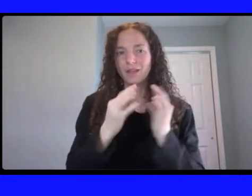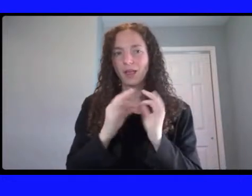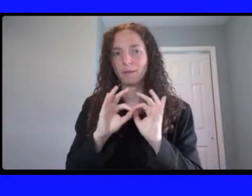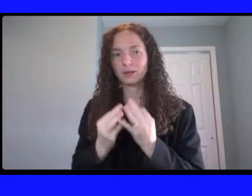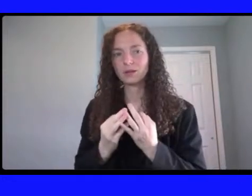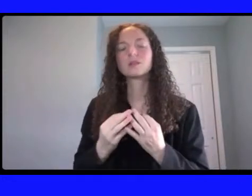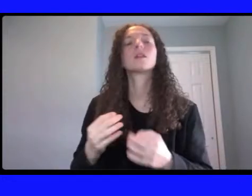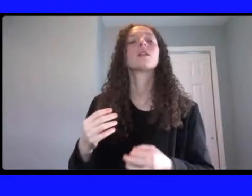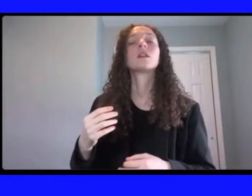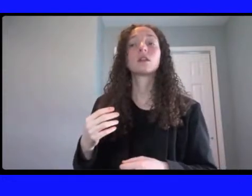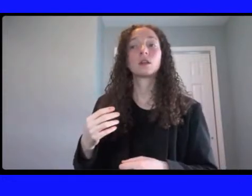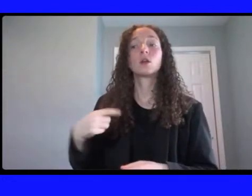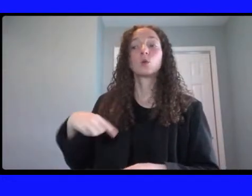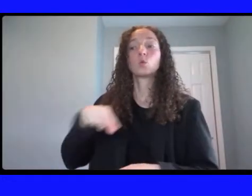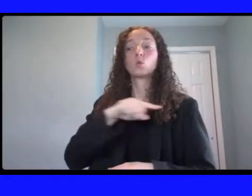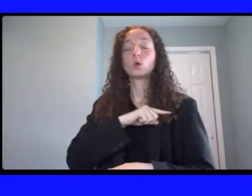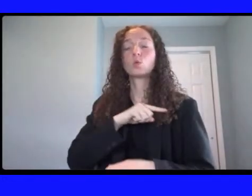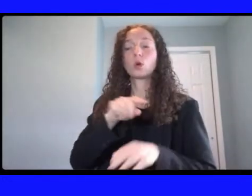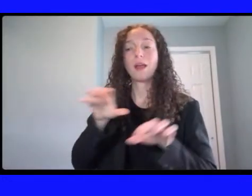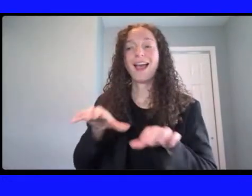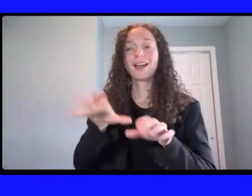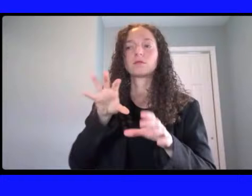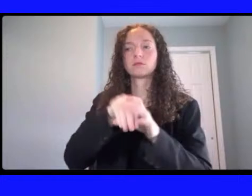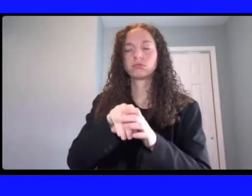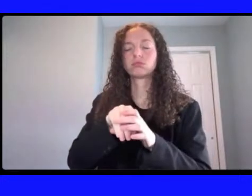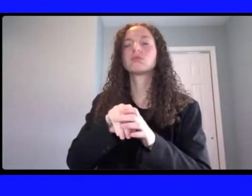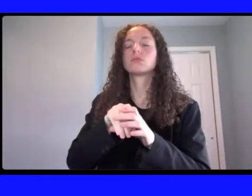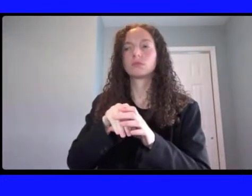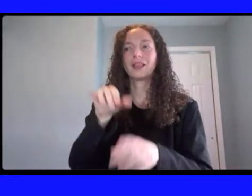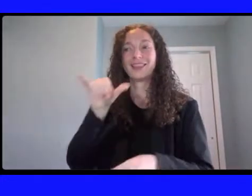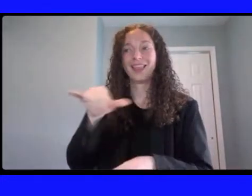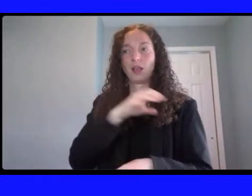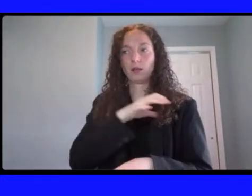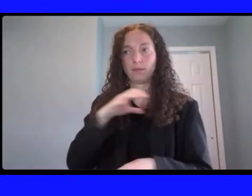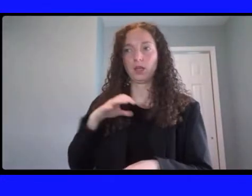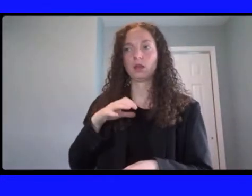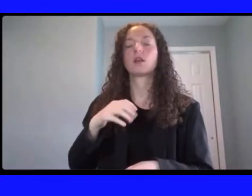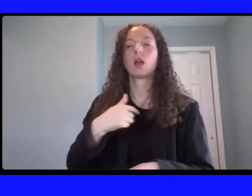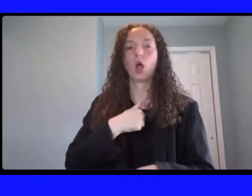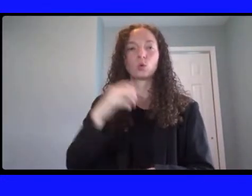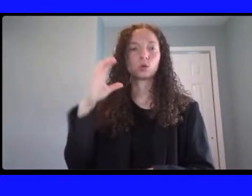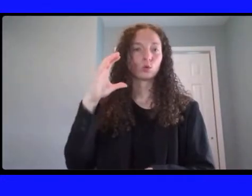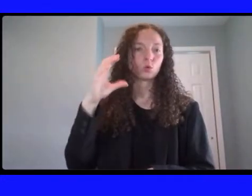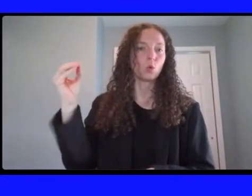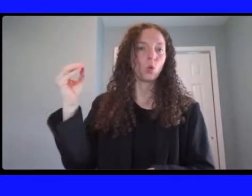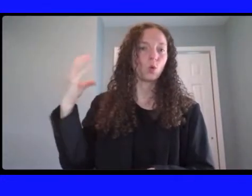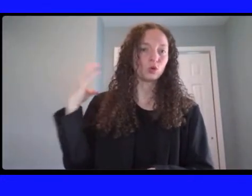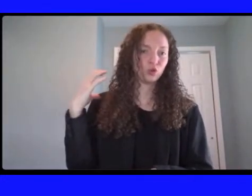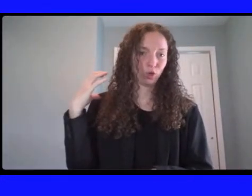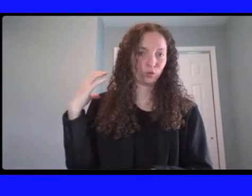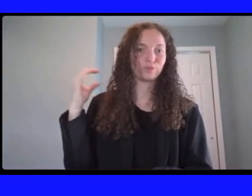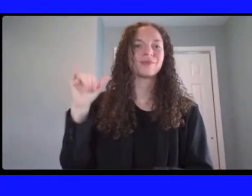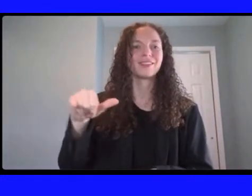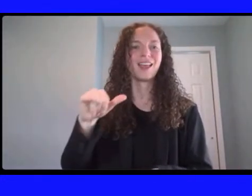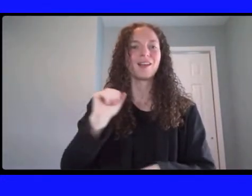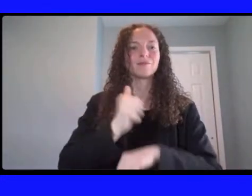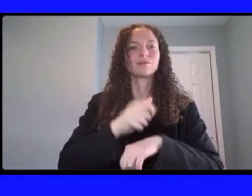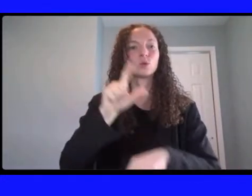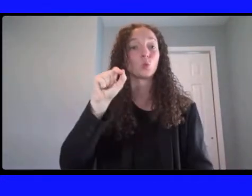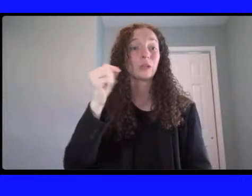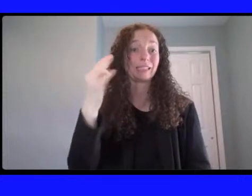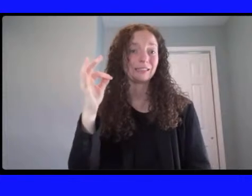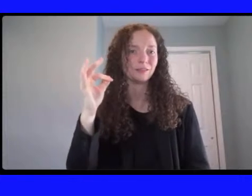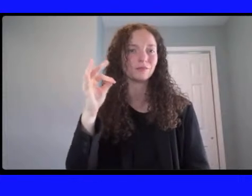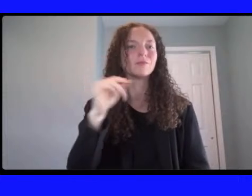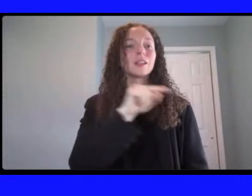the catalyst. Health and hospitals came to the table with an equal amount of money through the venture fund, and then the mayor's office through the New York